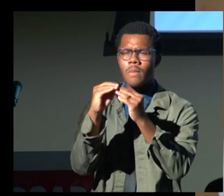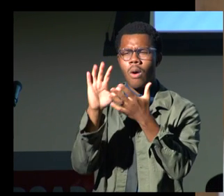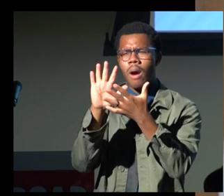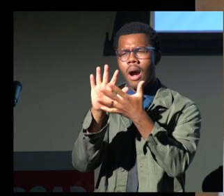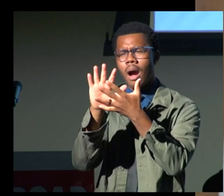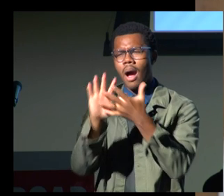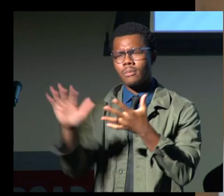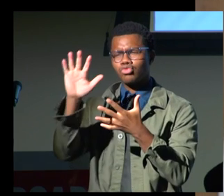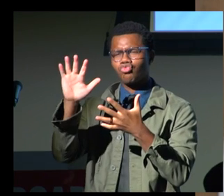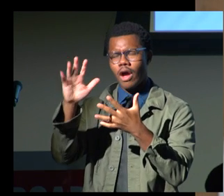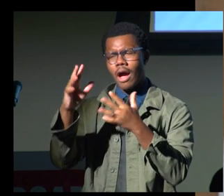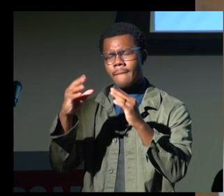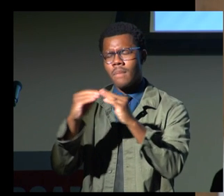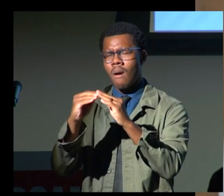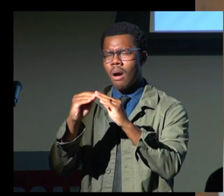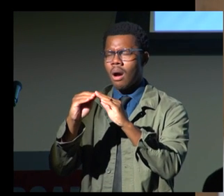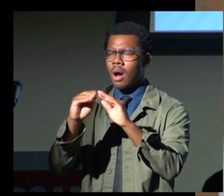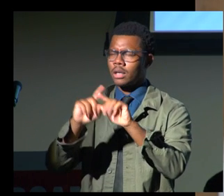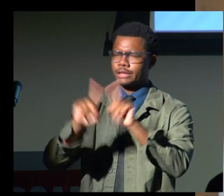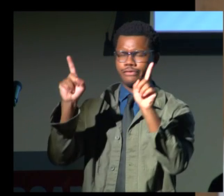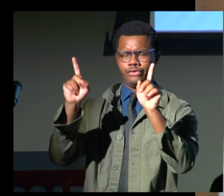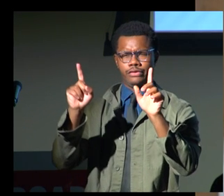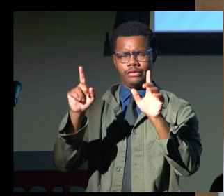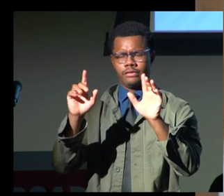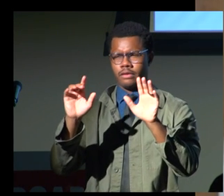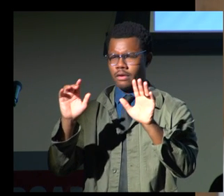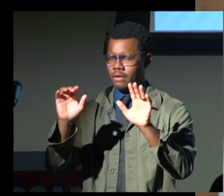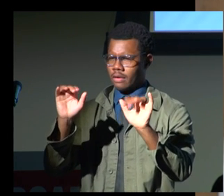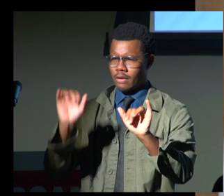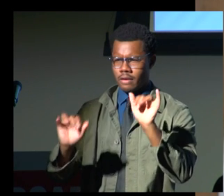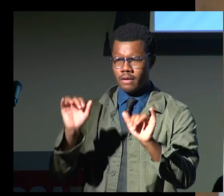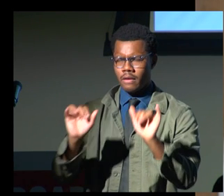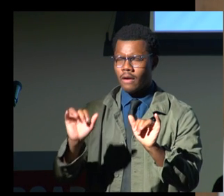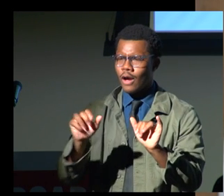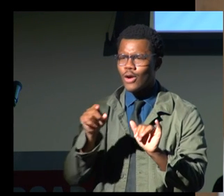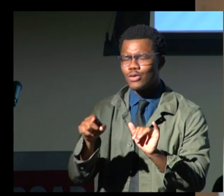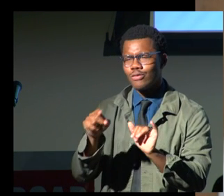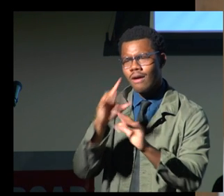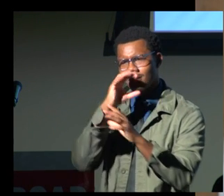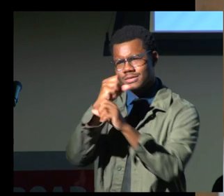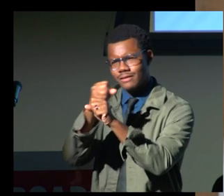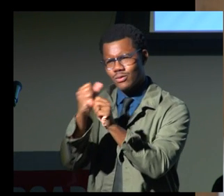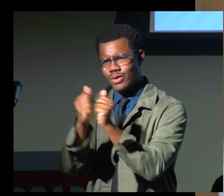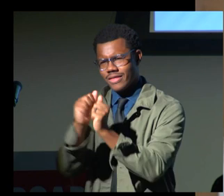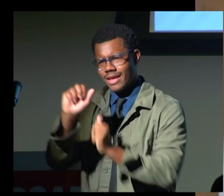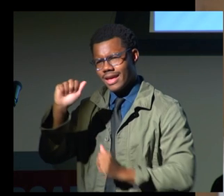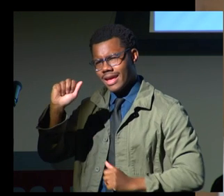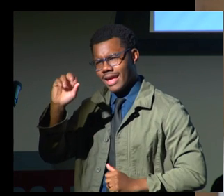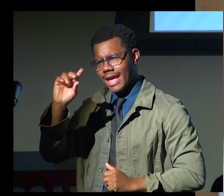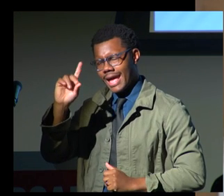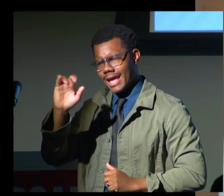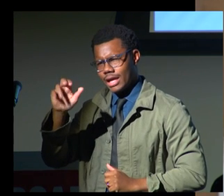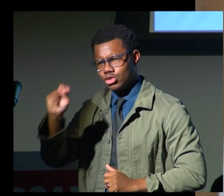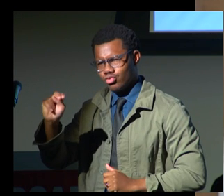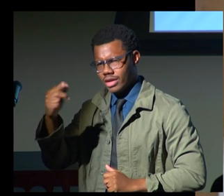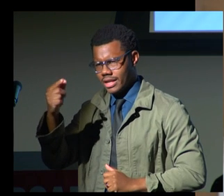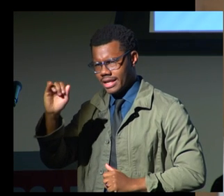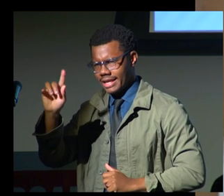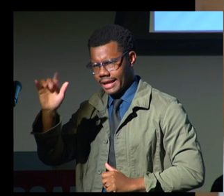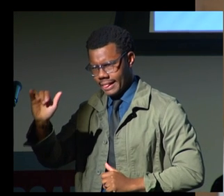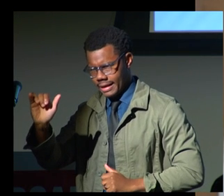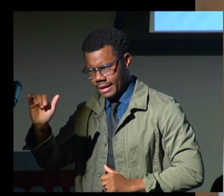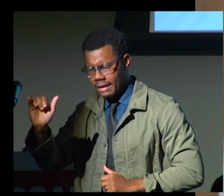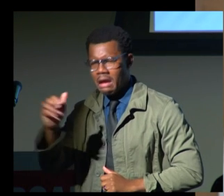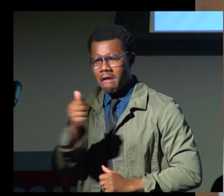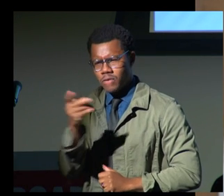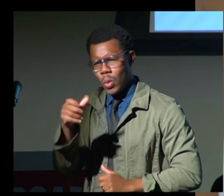start to lean into abstraction. You became very obsessed with lovely Adrian Guinea, and there was a few other guys.